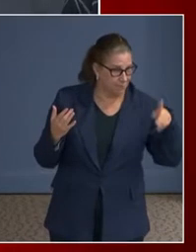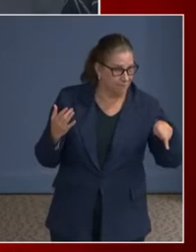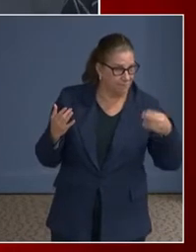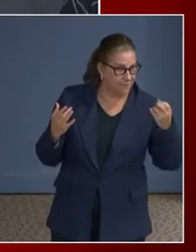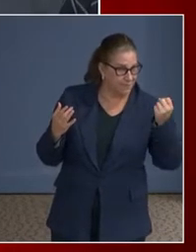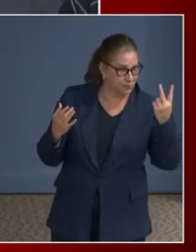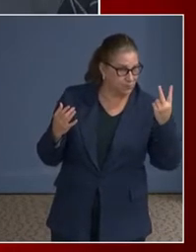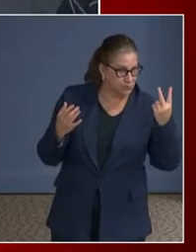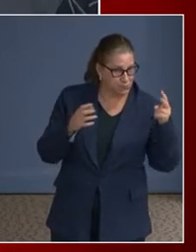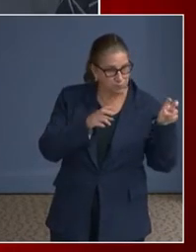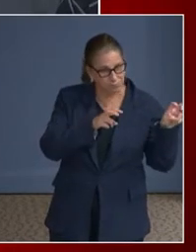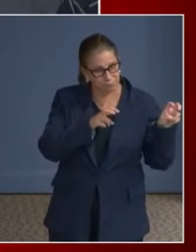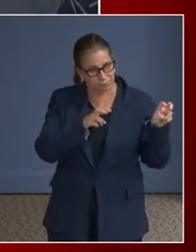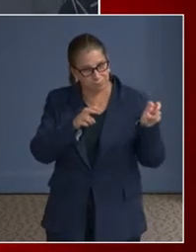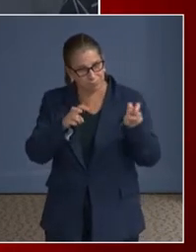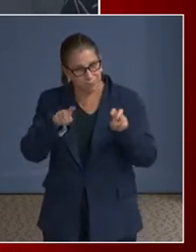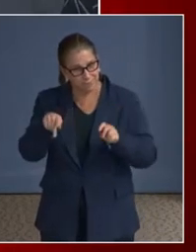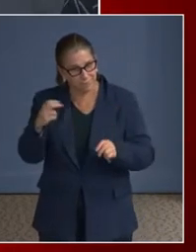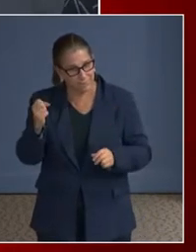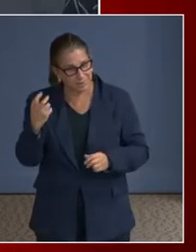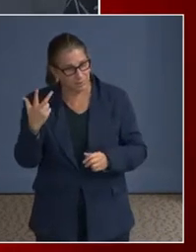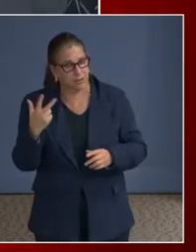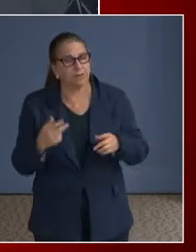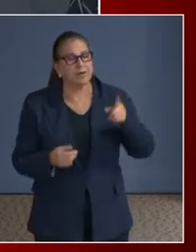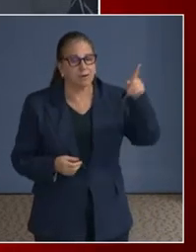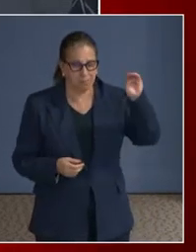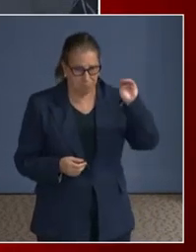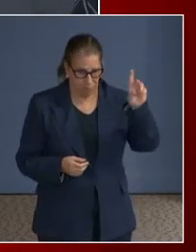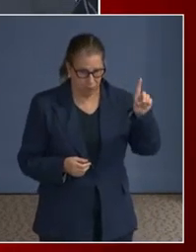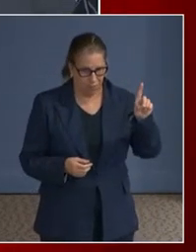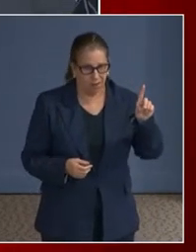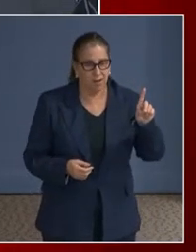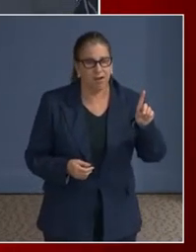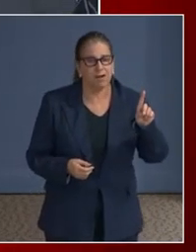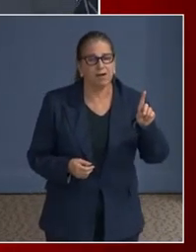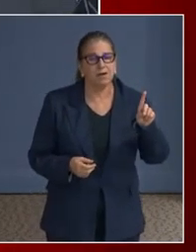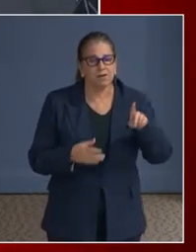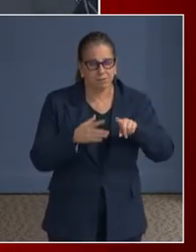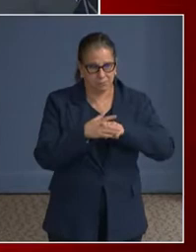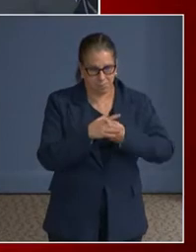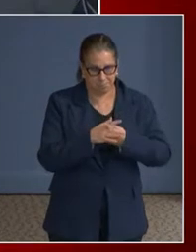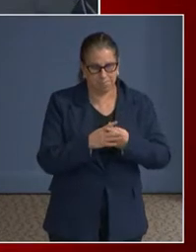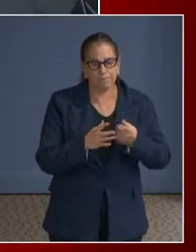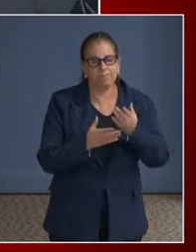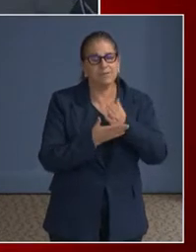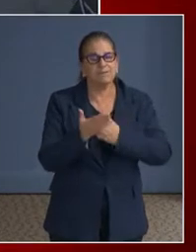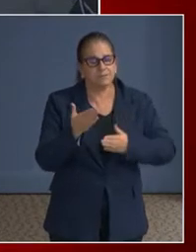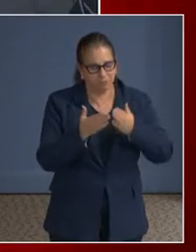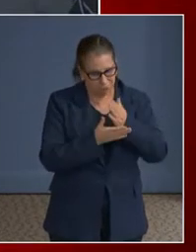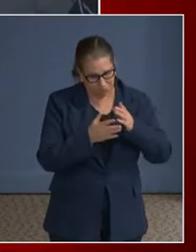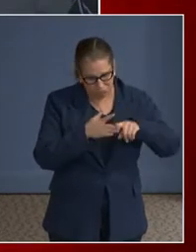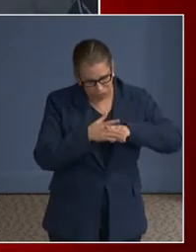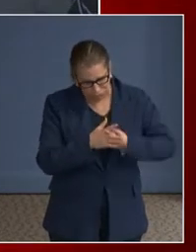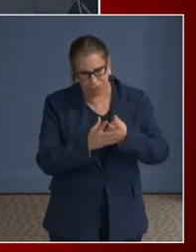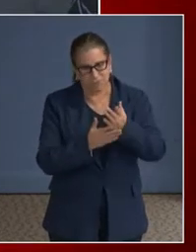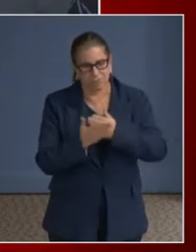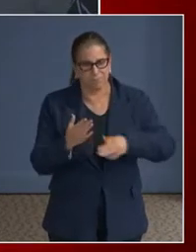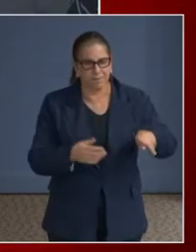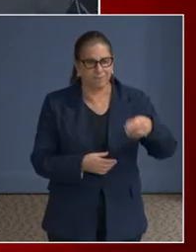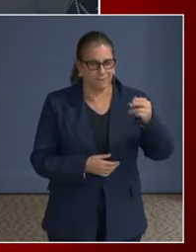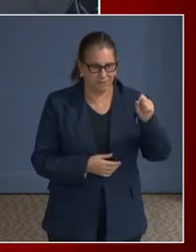the counties to activate some activities, but in my conversations with those local health officials, they have